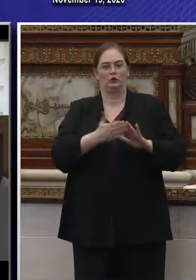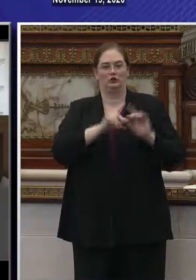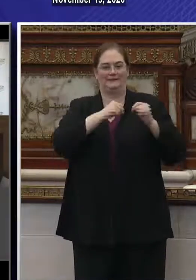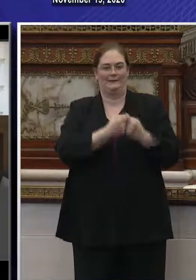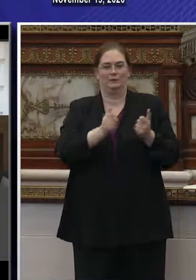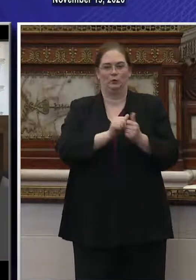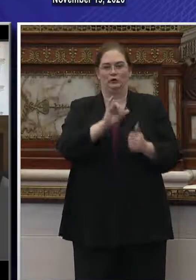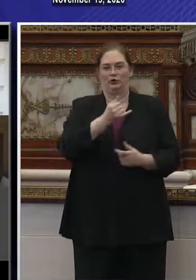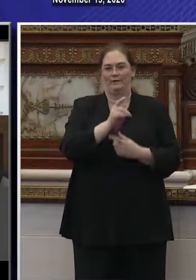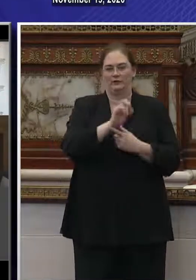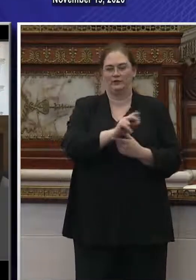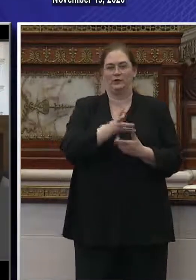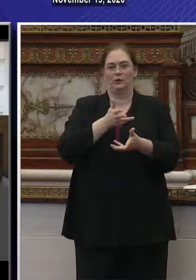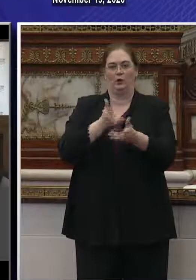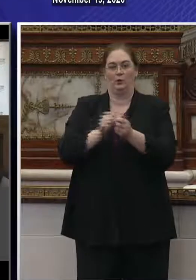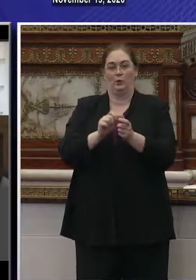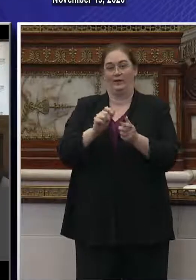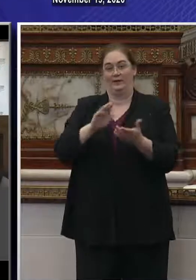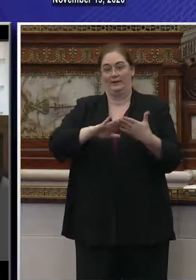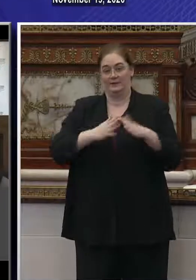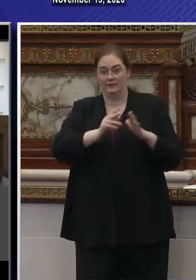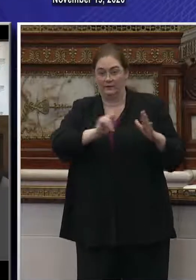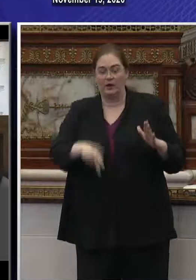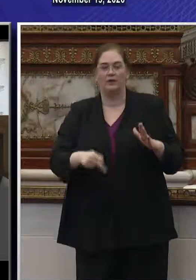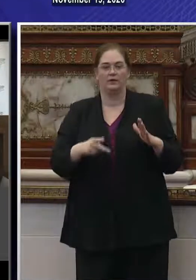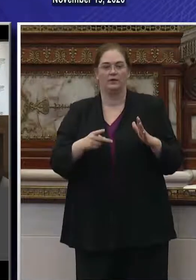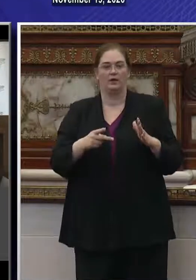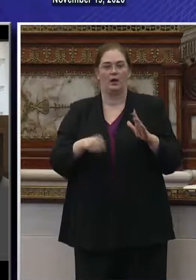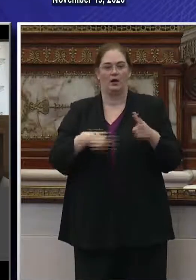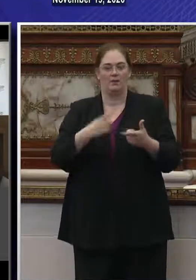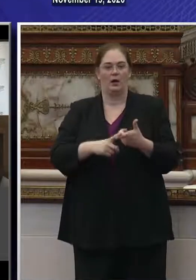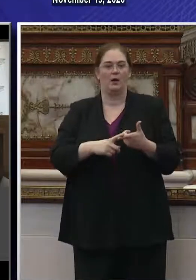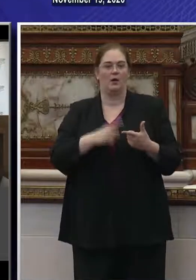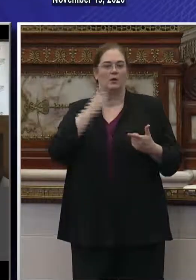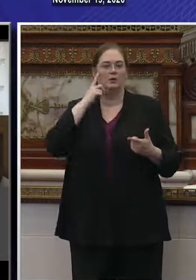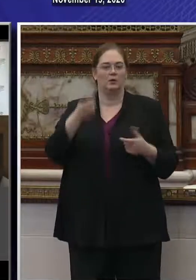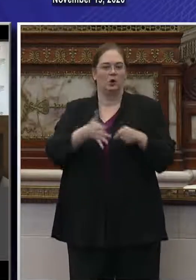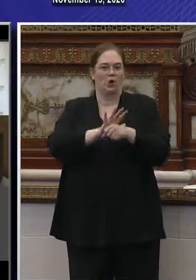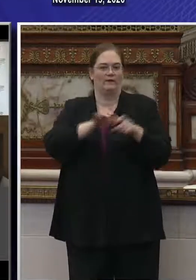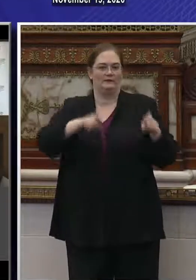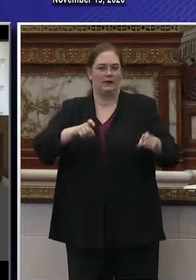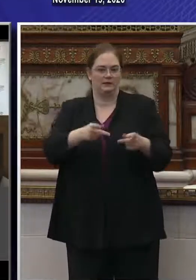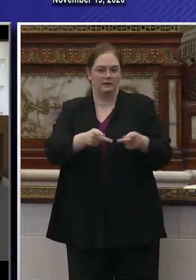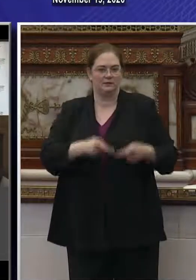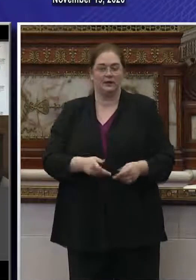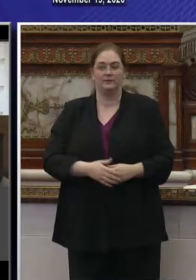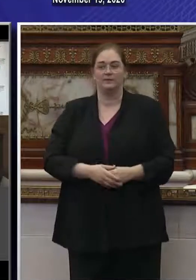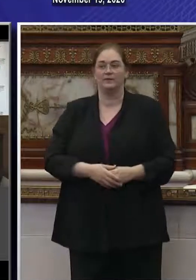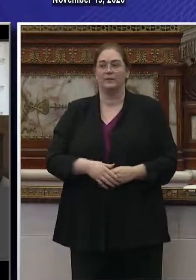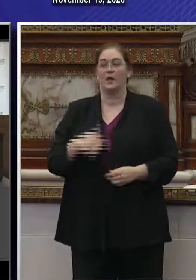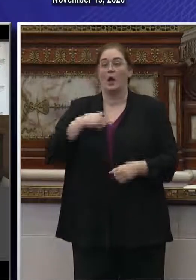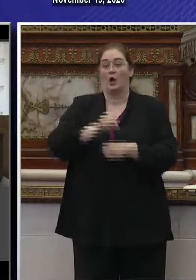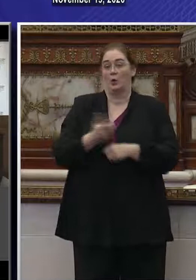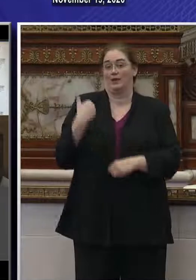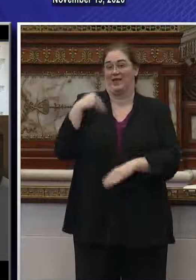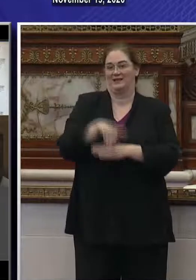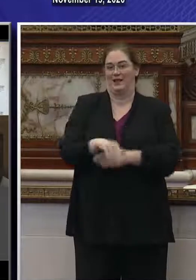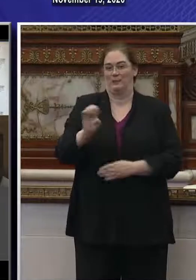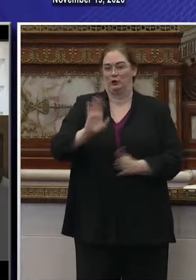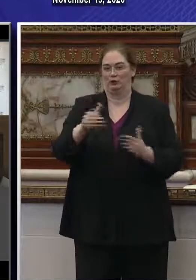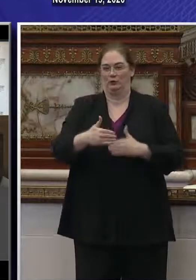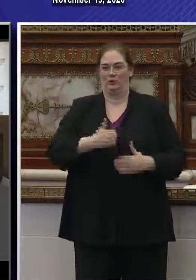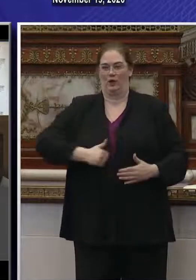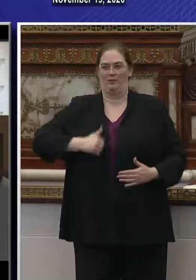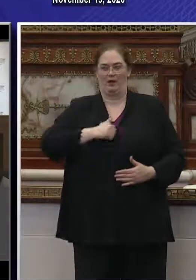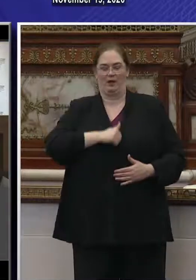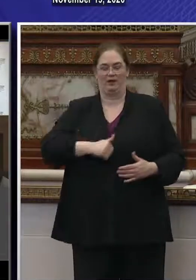Jefferson, working with the city on COVID mobile testing sites. I worked last night in the emergency room, so apologies